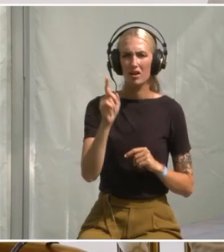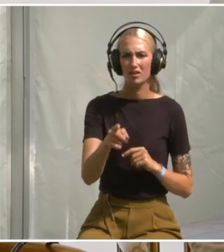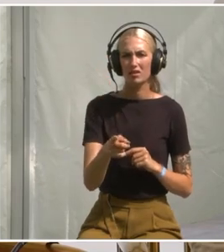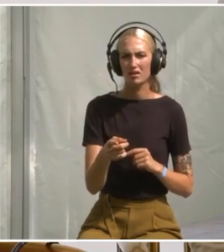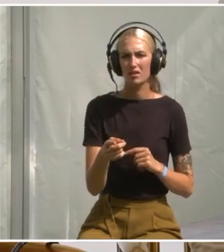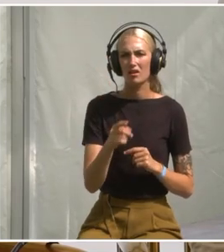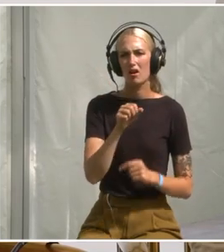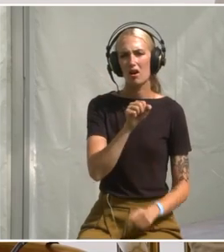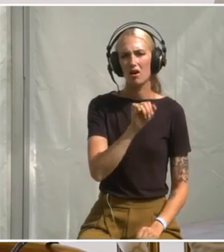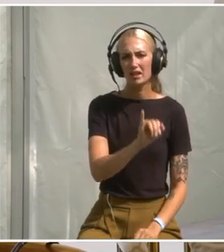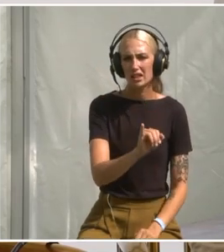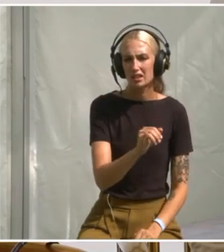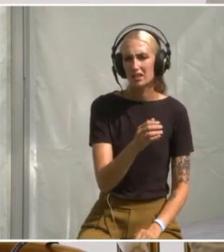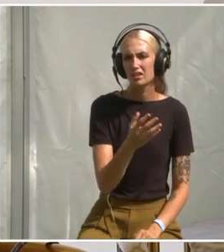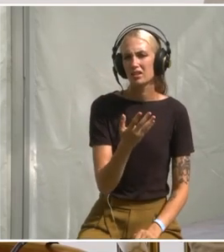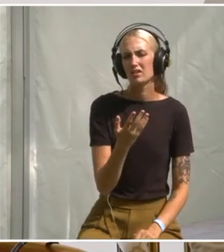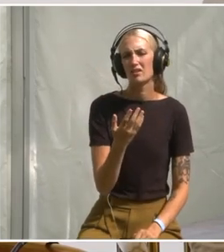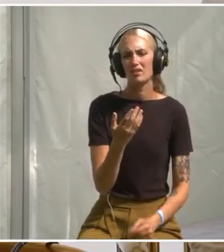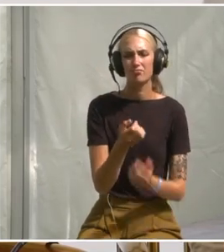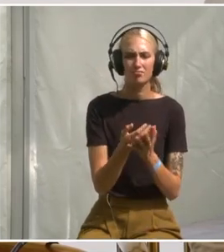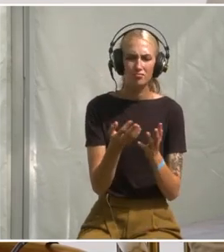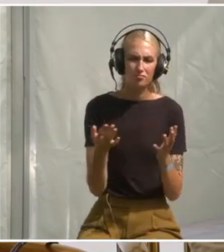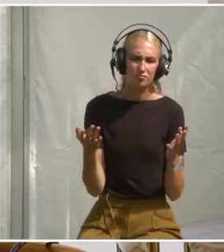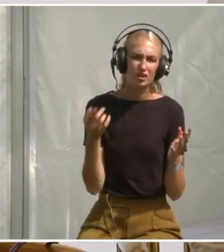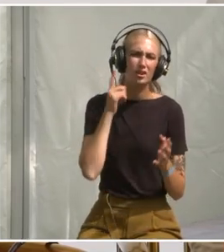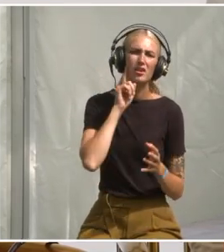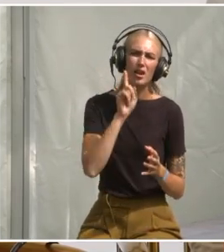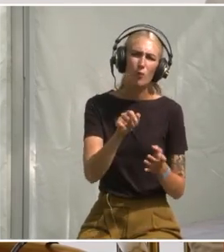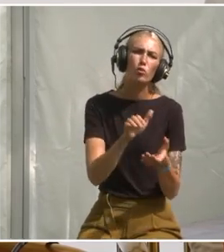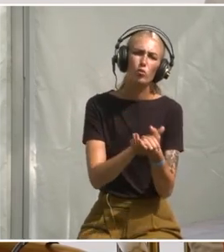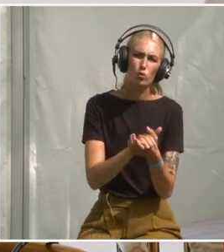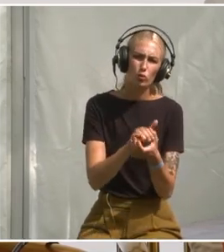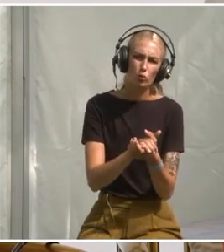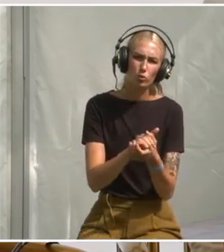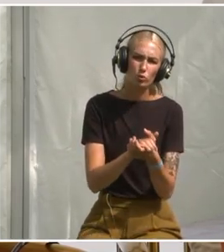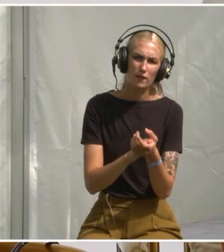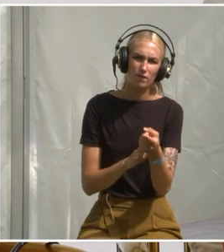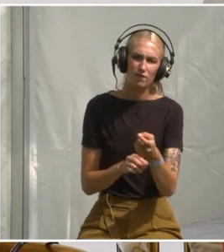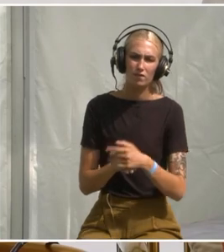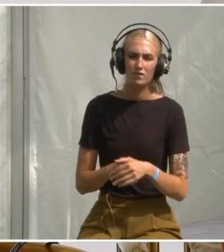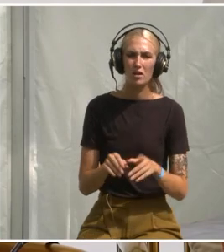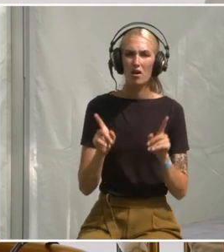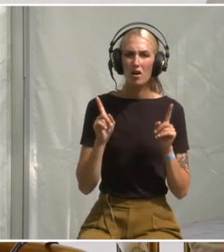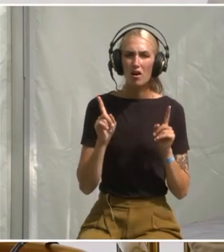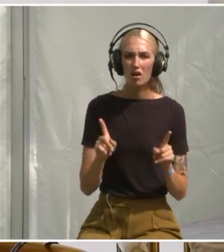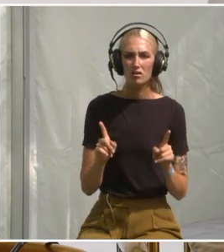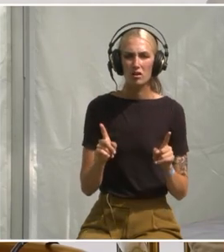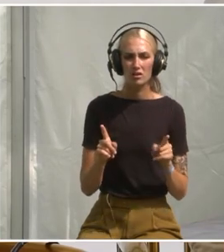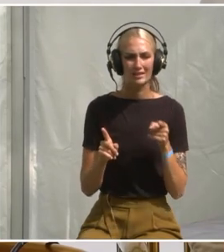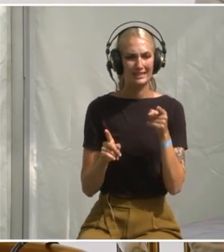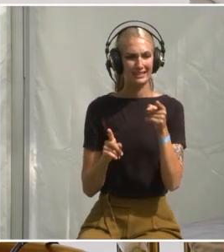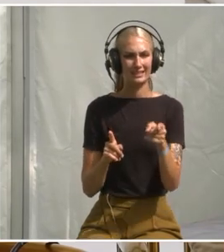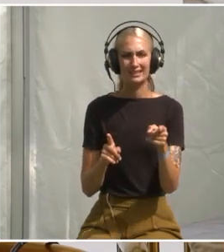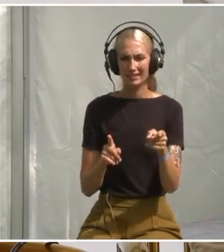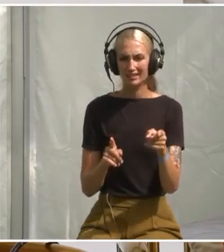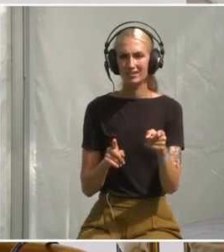artificial intelligence, generative AI, and so on. But no one has seen it, how